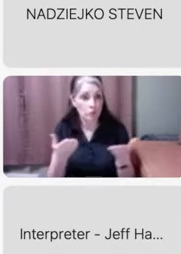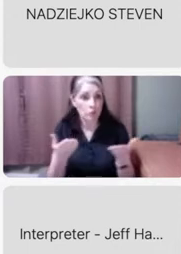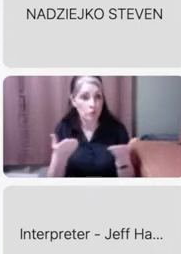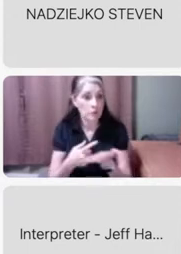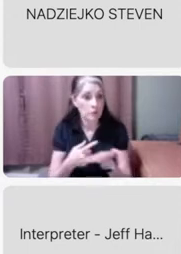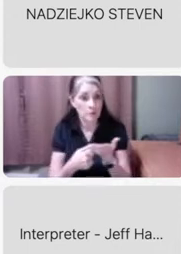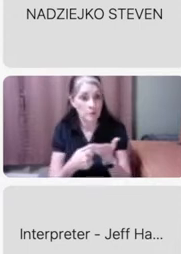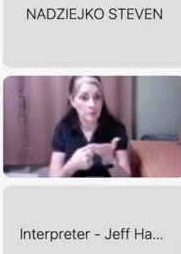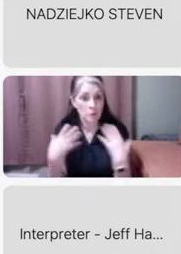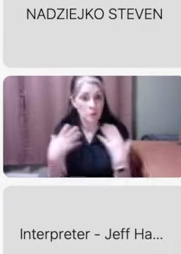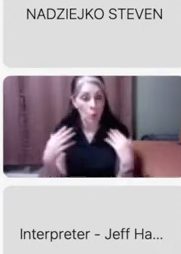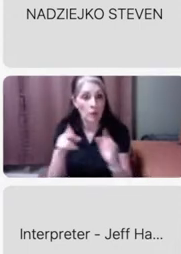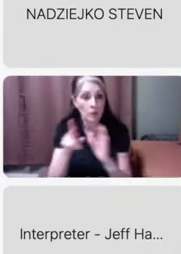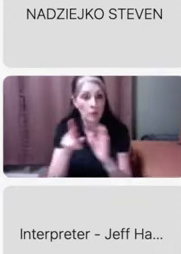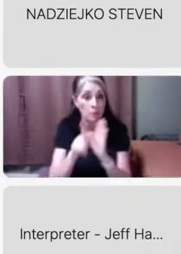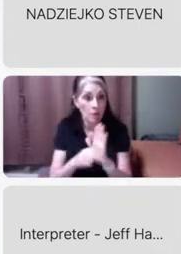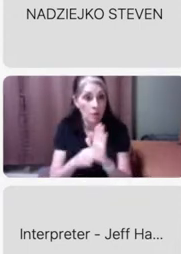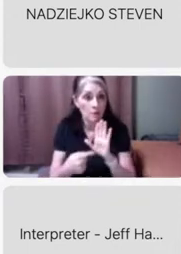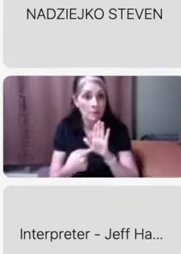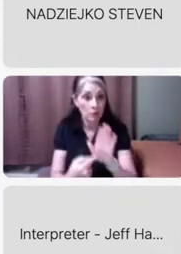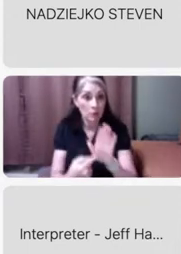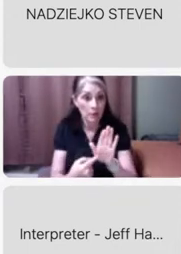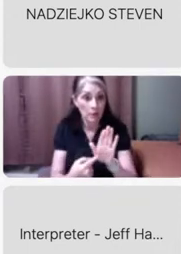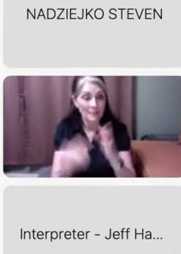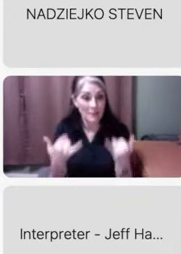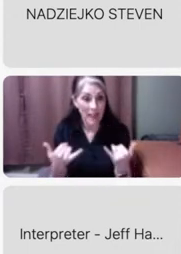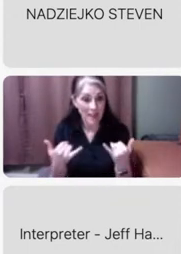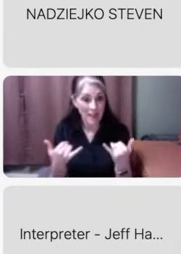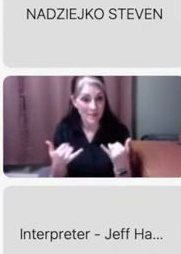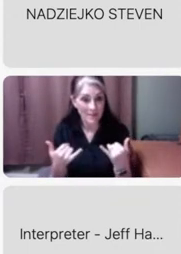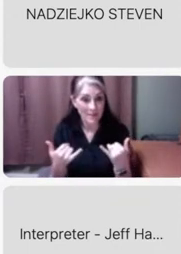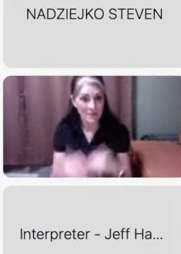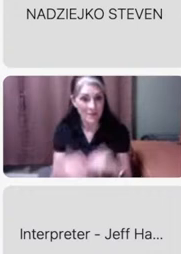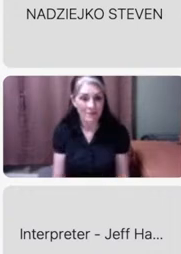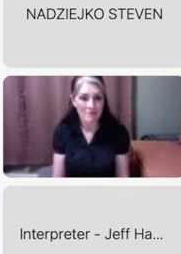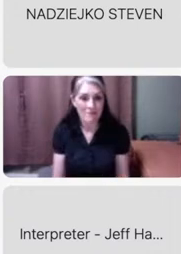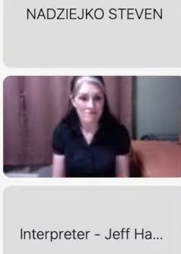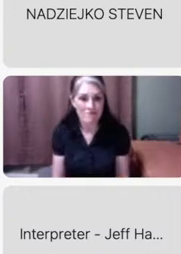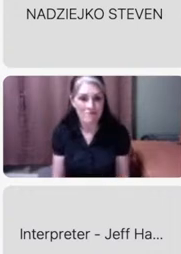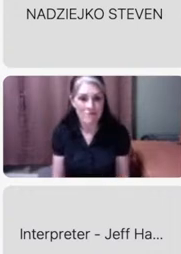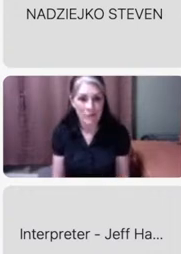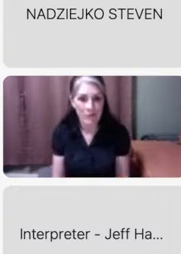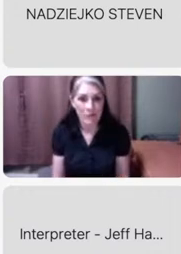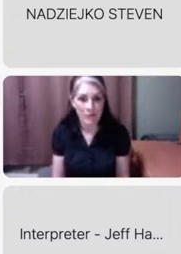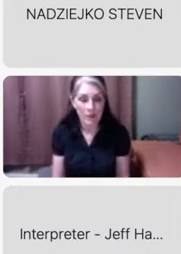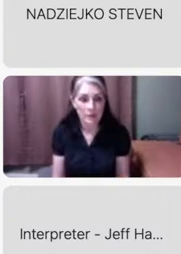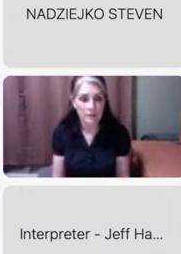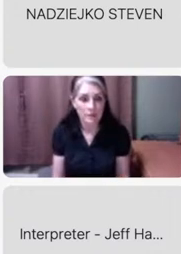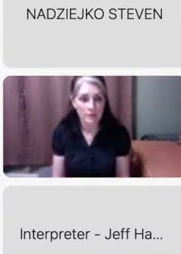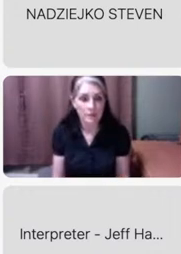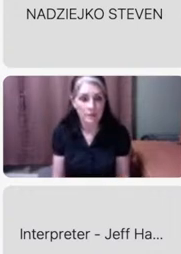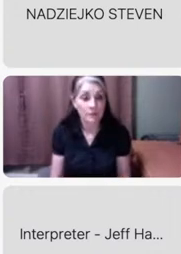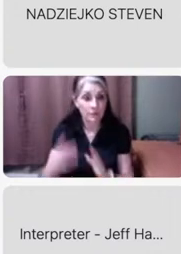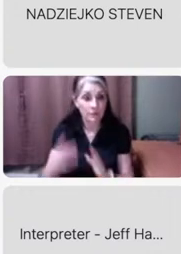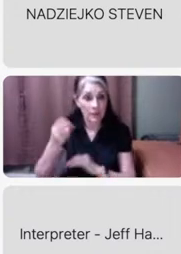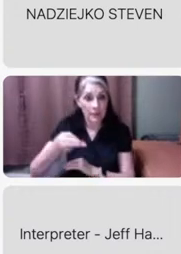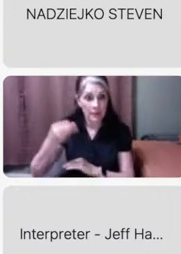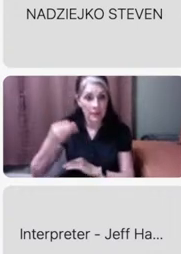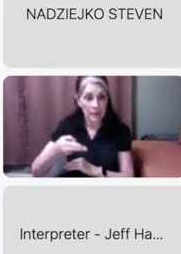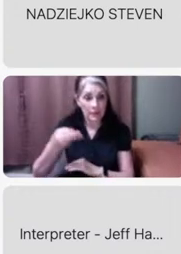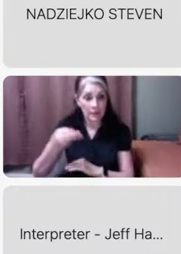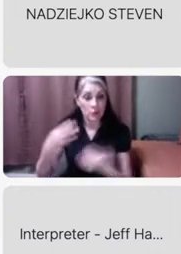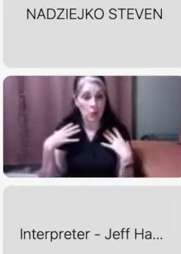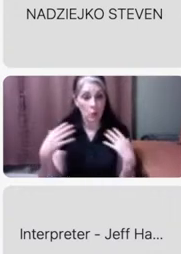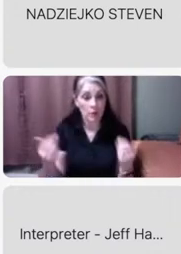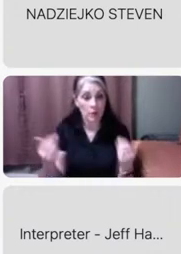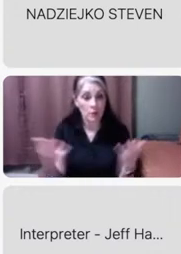present it to you today next slide please a little bit of history on the wellness policy it was first required by